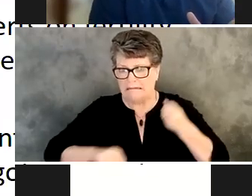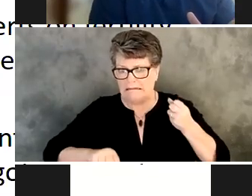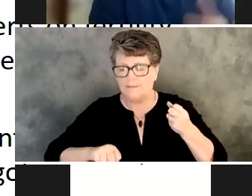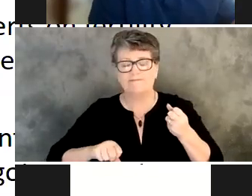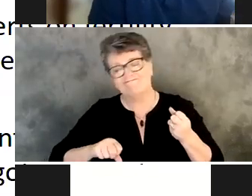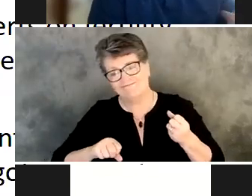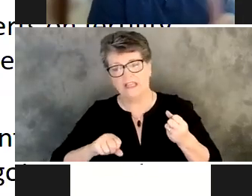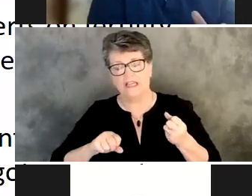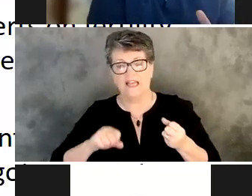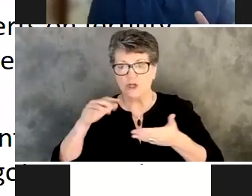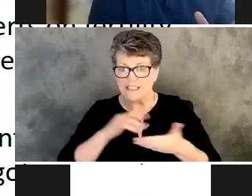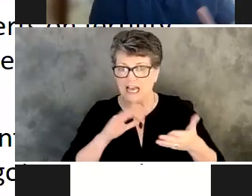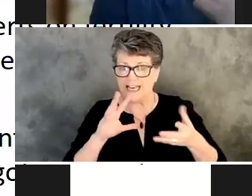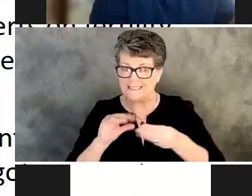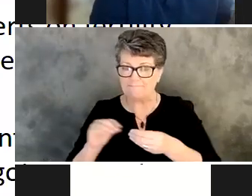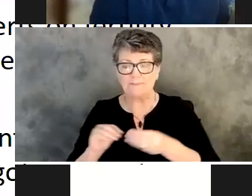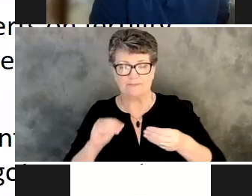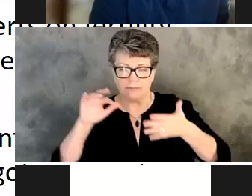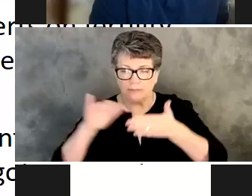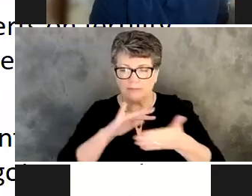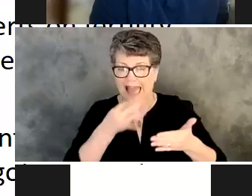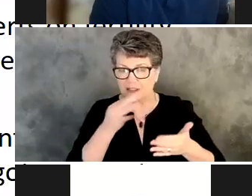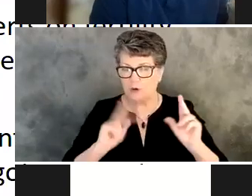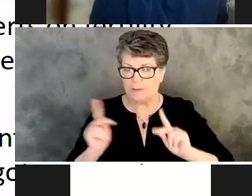though experts have looked at this, again, the